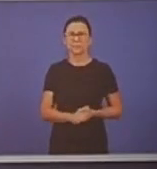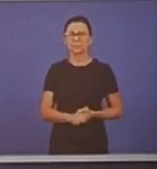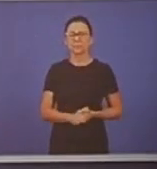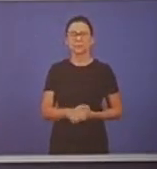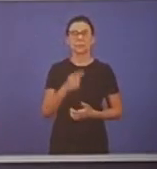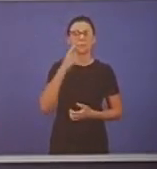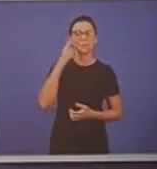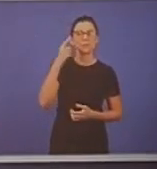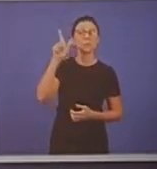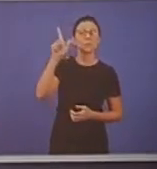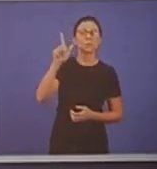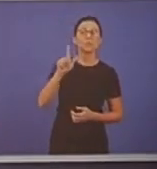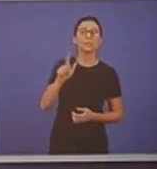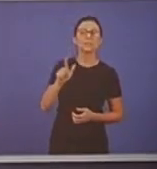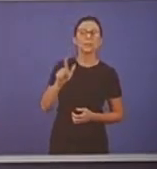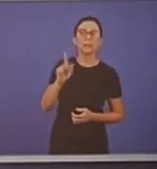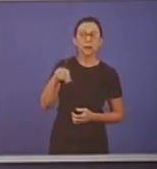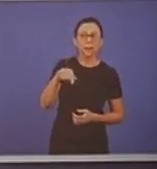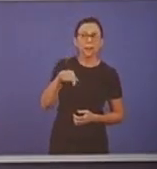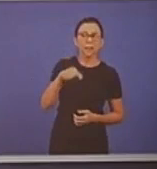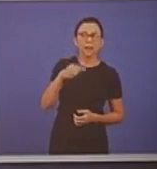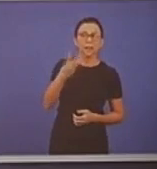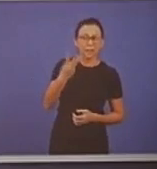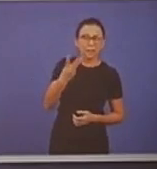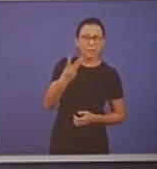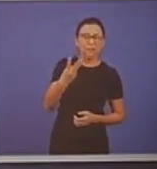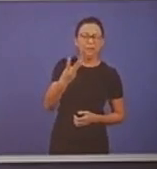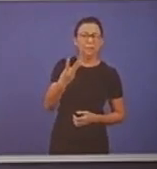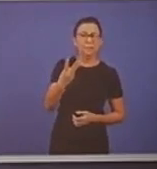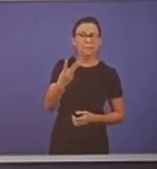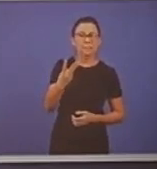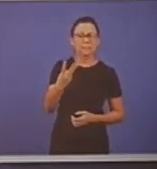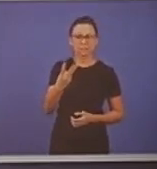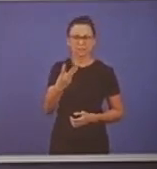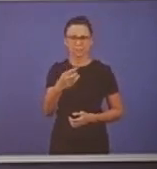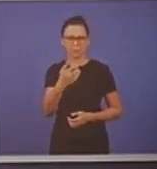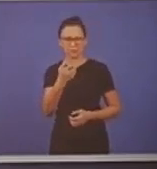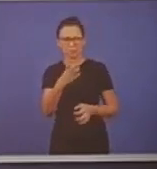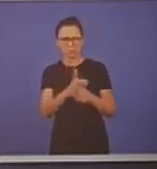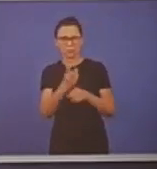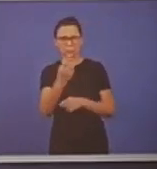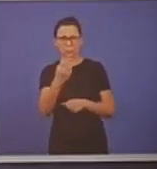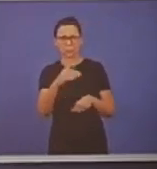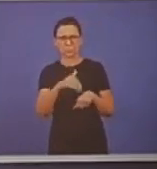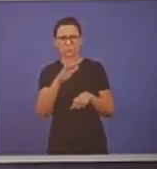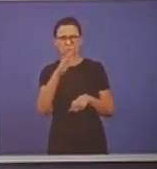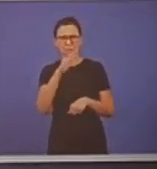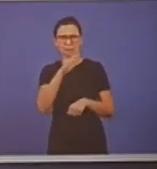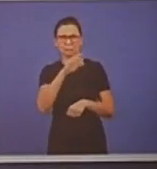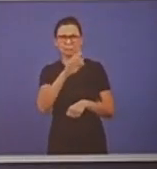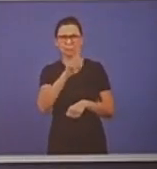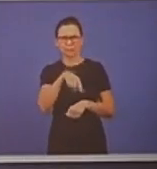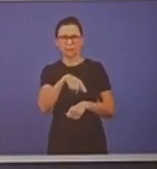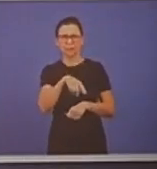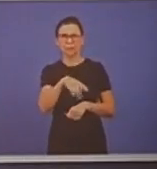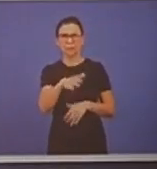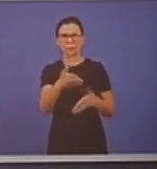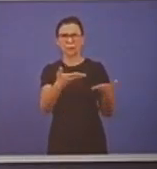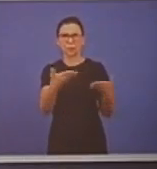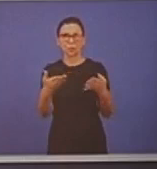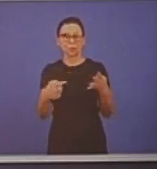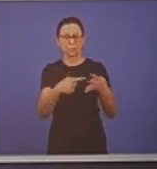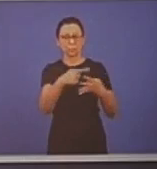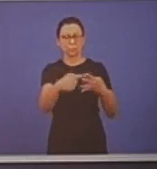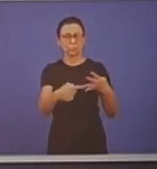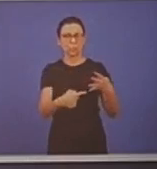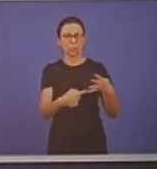Somebody else says more. Something else. Oh, someone found another one.